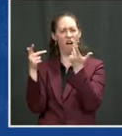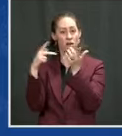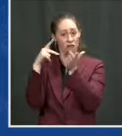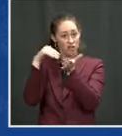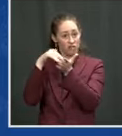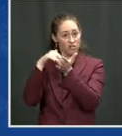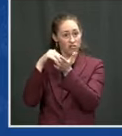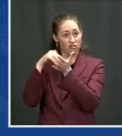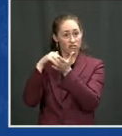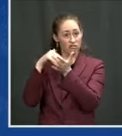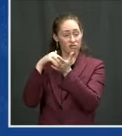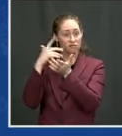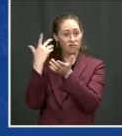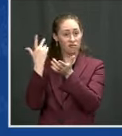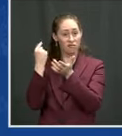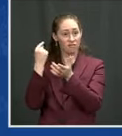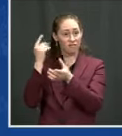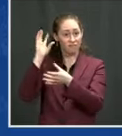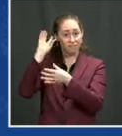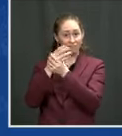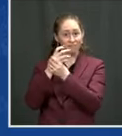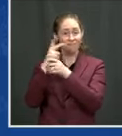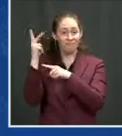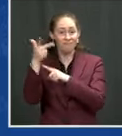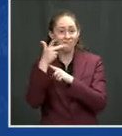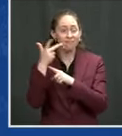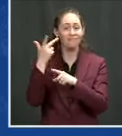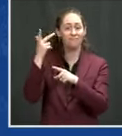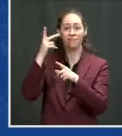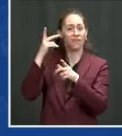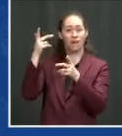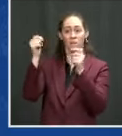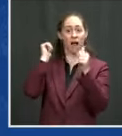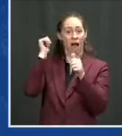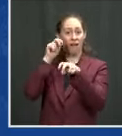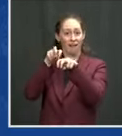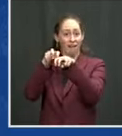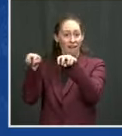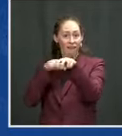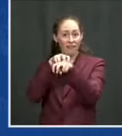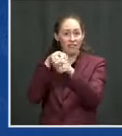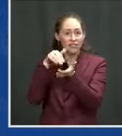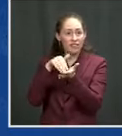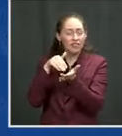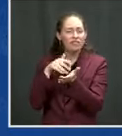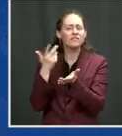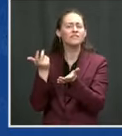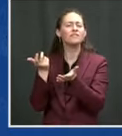mean... No, I mean, deadly earnest for people. This is being Zoom.